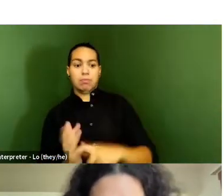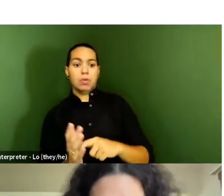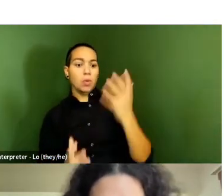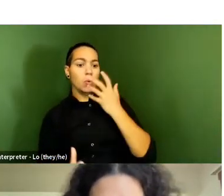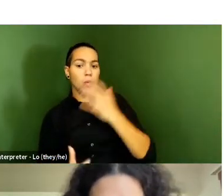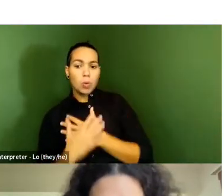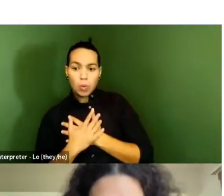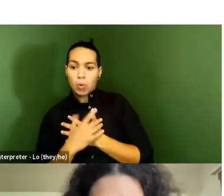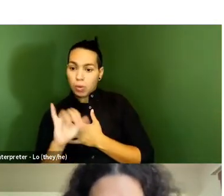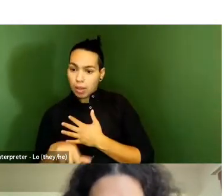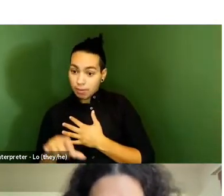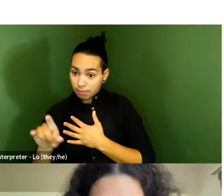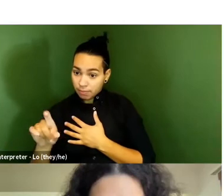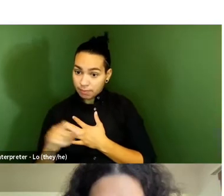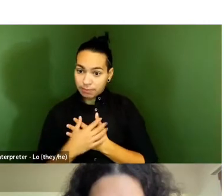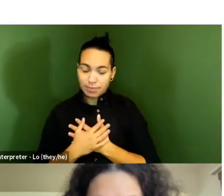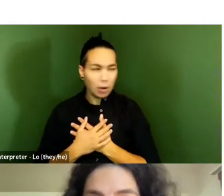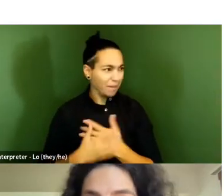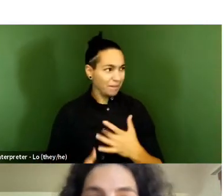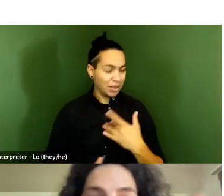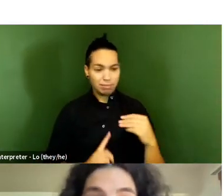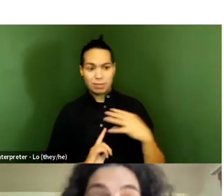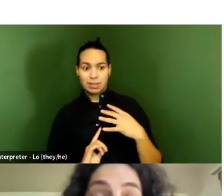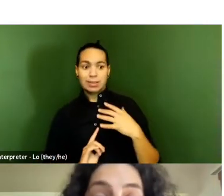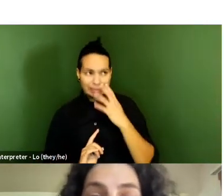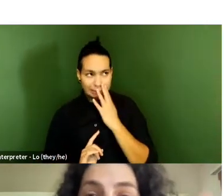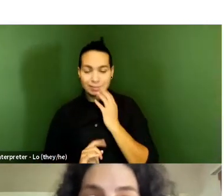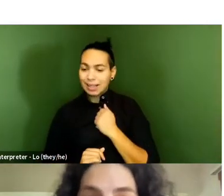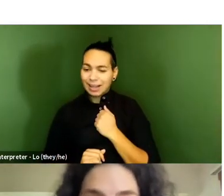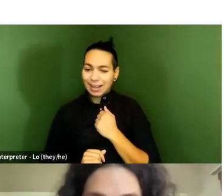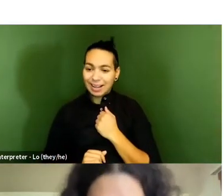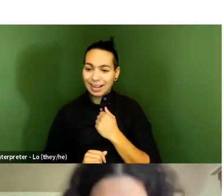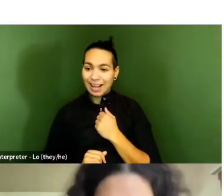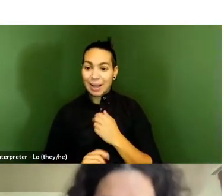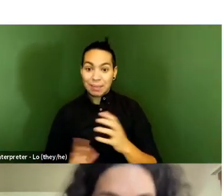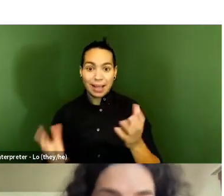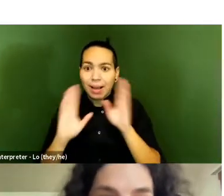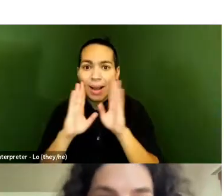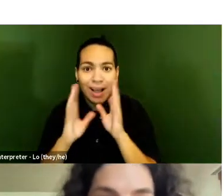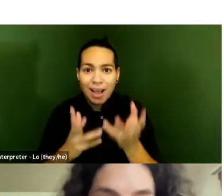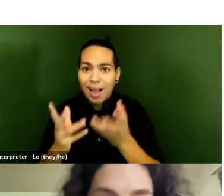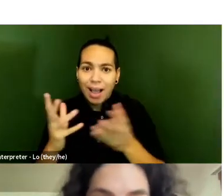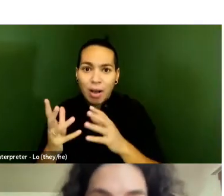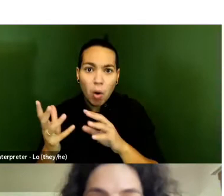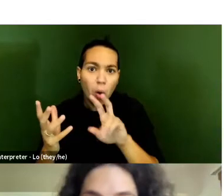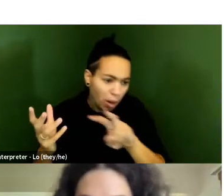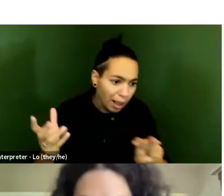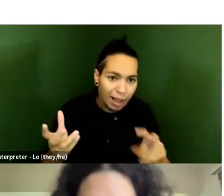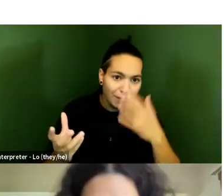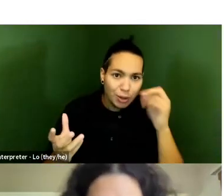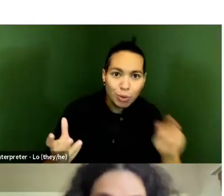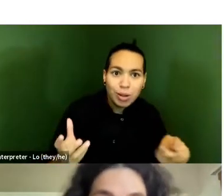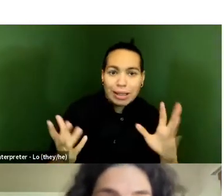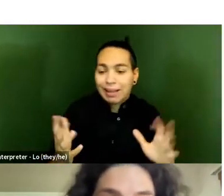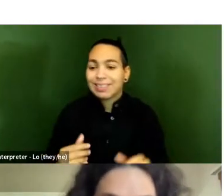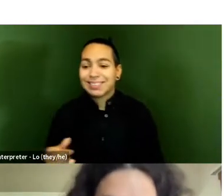Oh, put me on the spot. There, I'm just I'm so one presently I'm in this. I know.